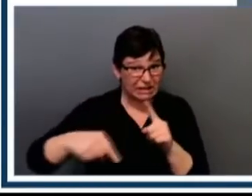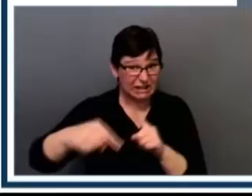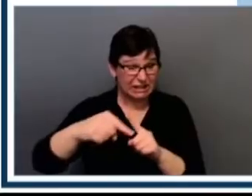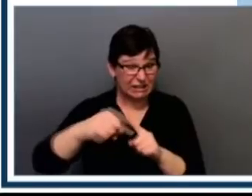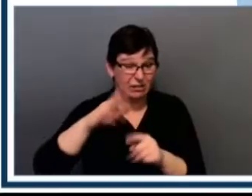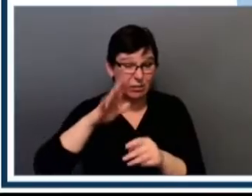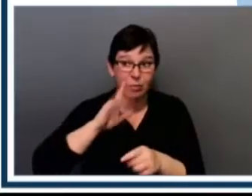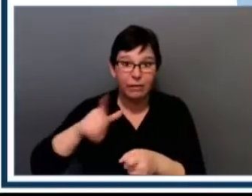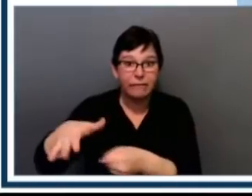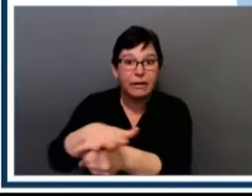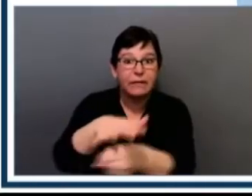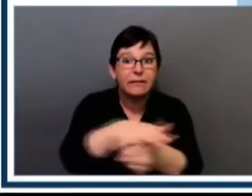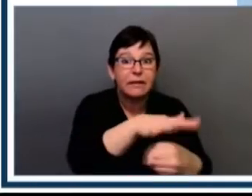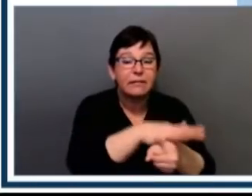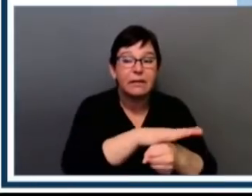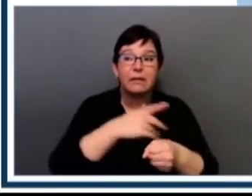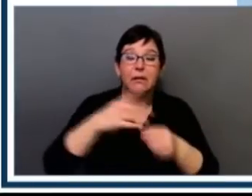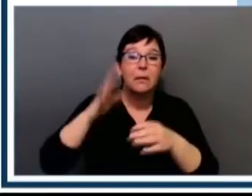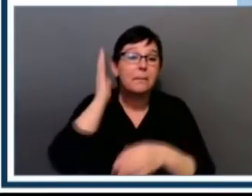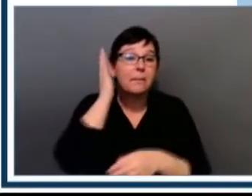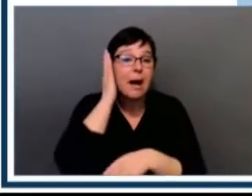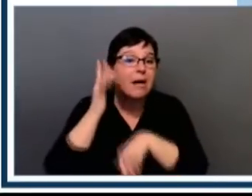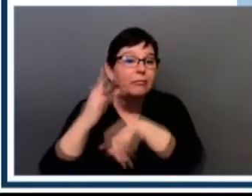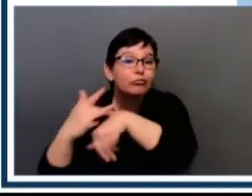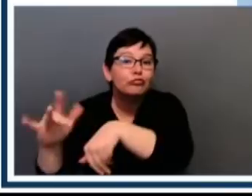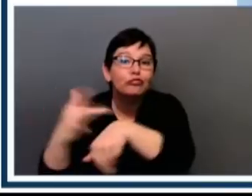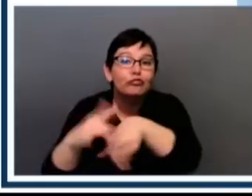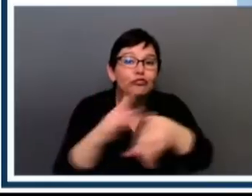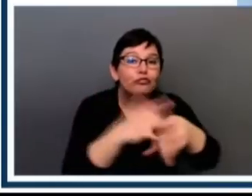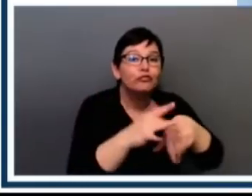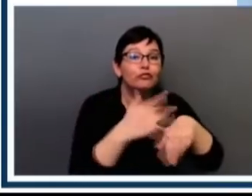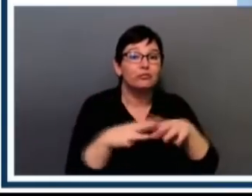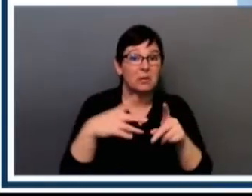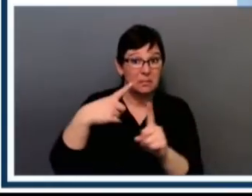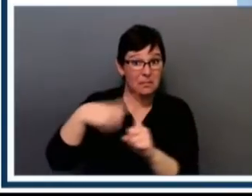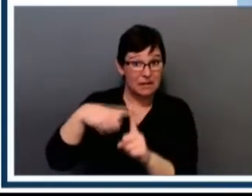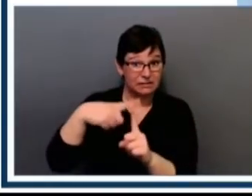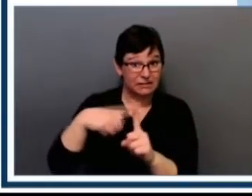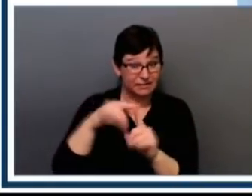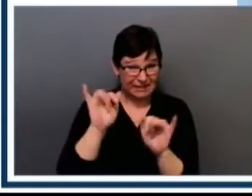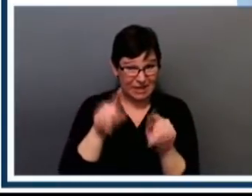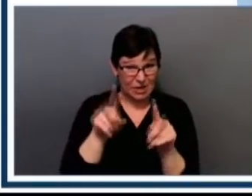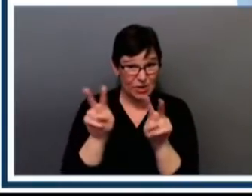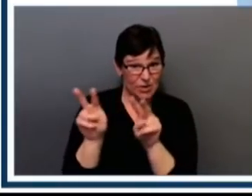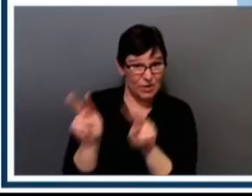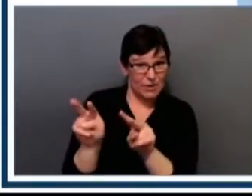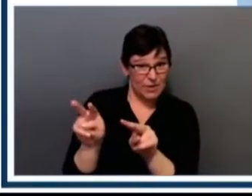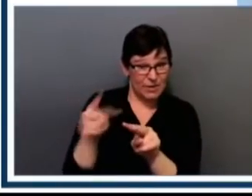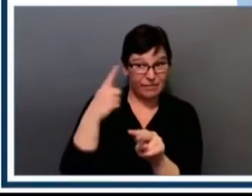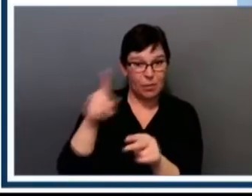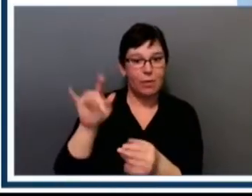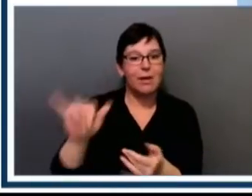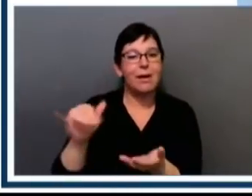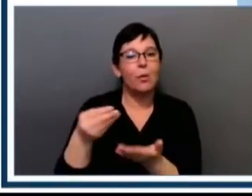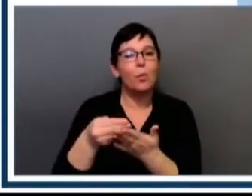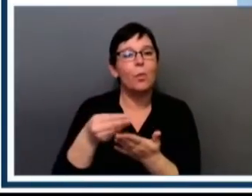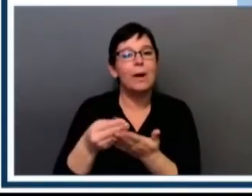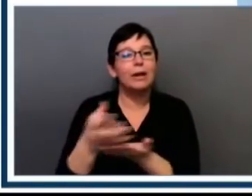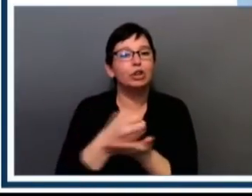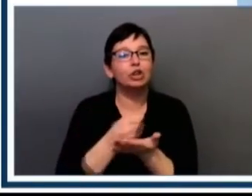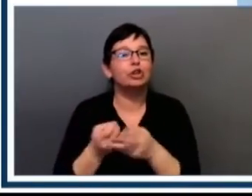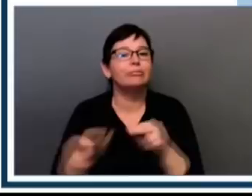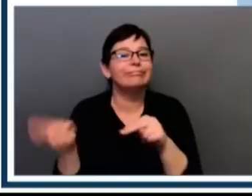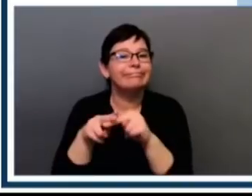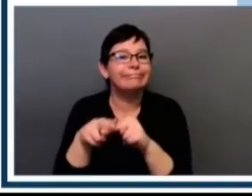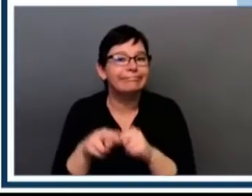that wage increase. Thank you, Stephen. Yeah, so I haven't seen the numbers on, obviously it's going to be a slow grind to get people